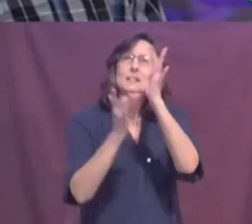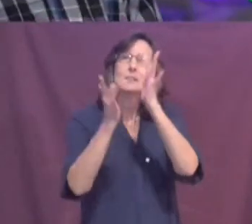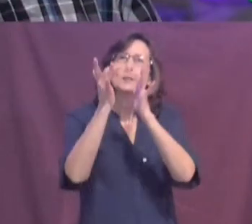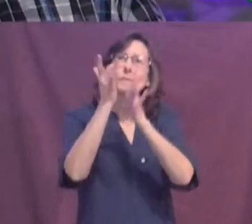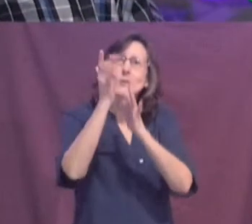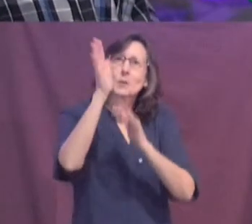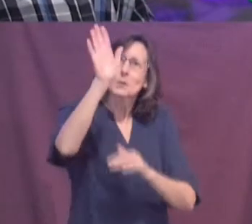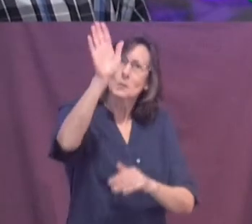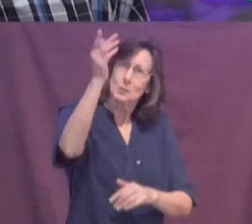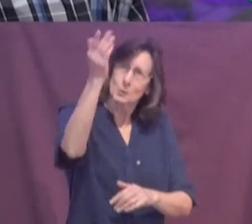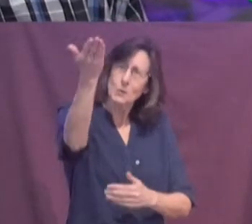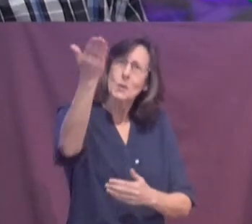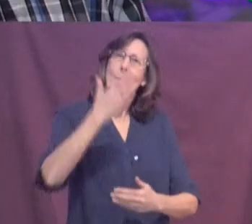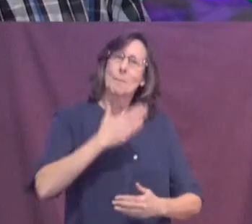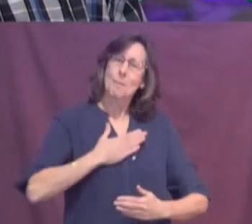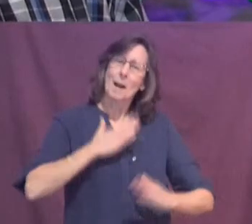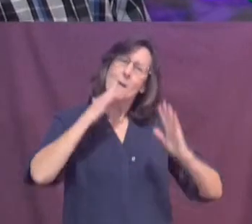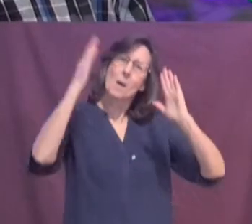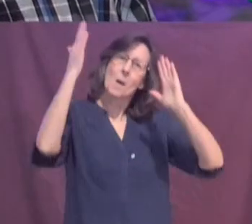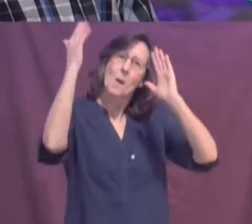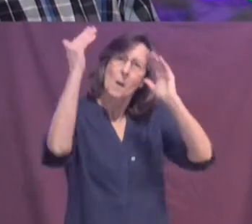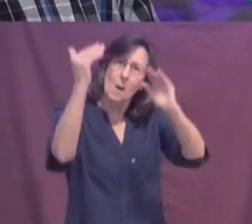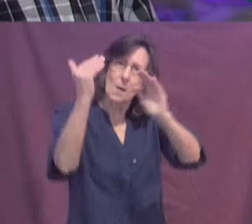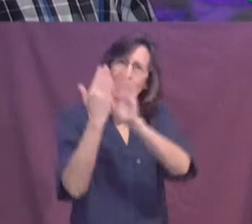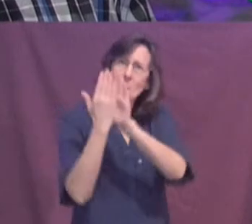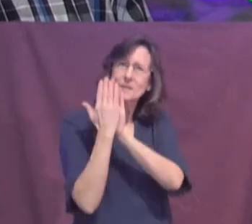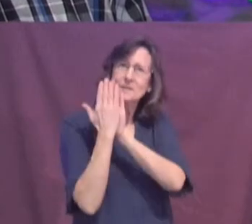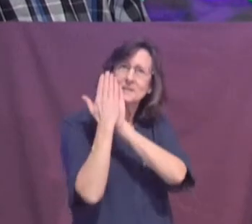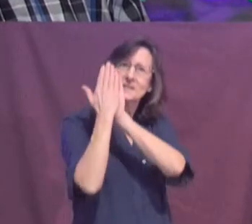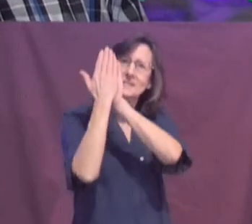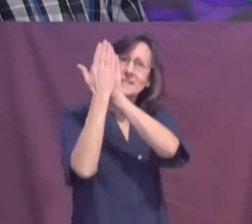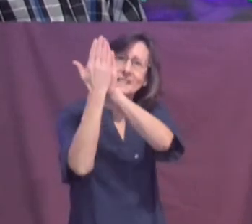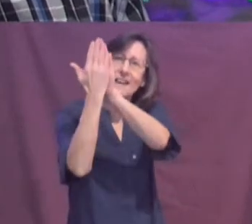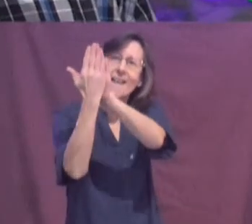Jesus, you're my hope and stay.